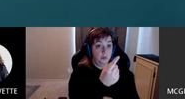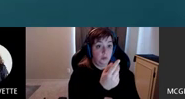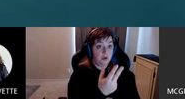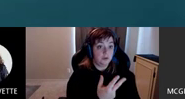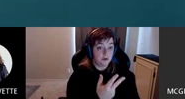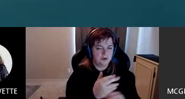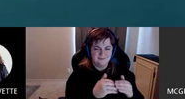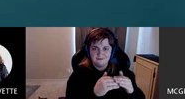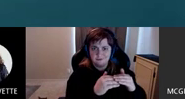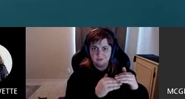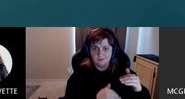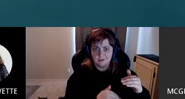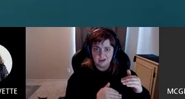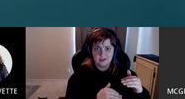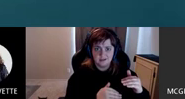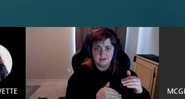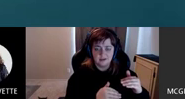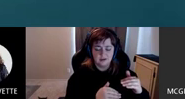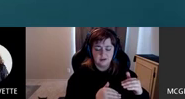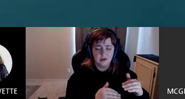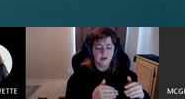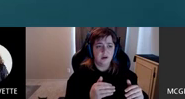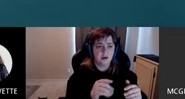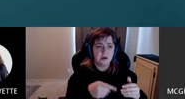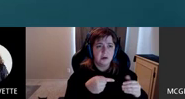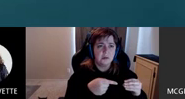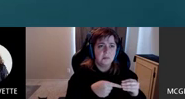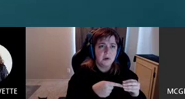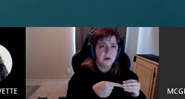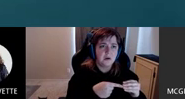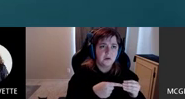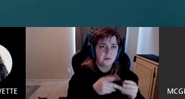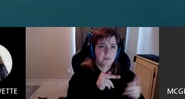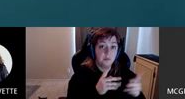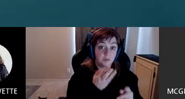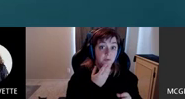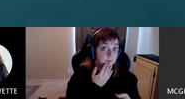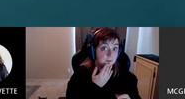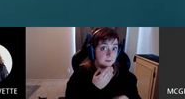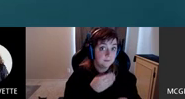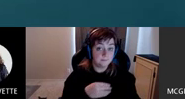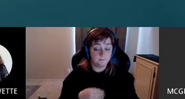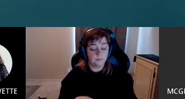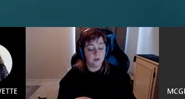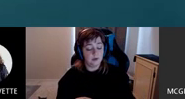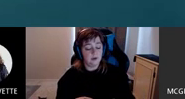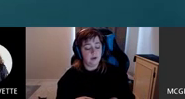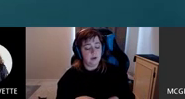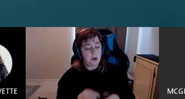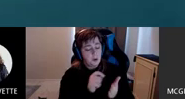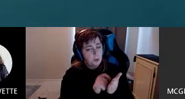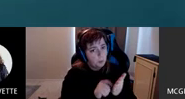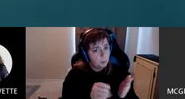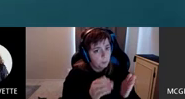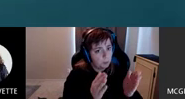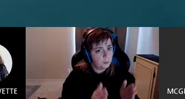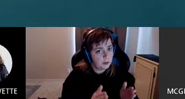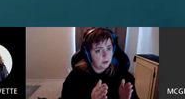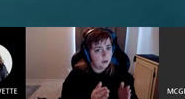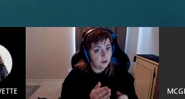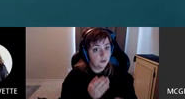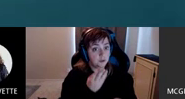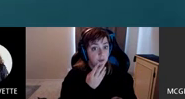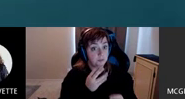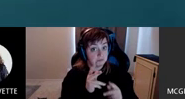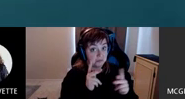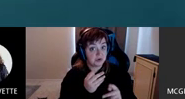color about them. And a little less than a fourth of that was written by a person of color.